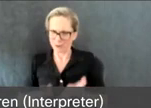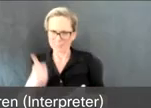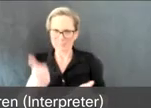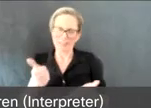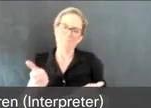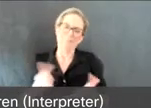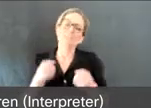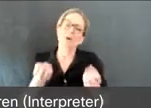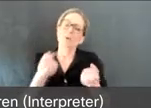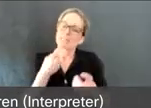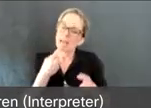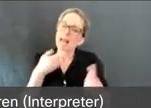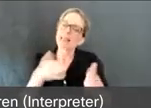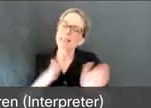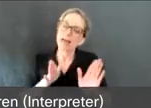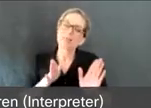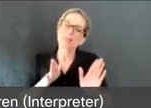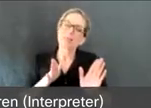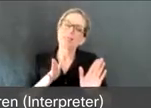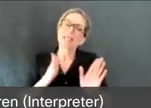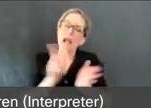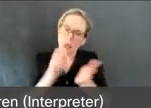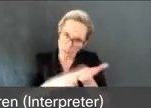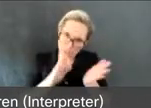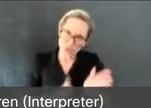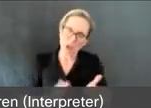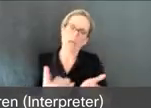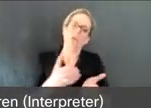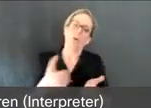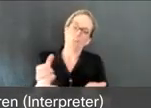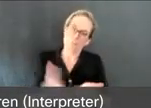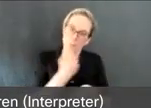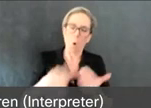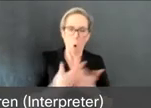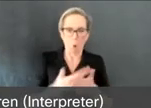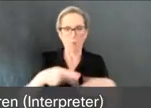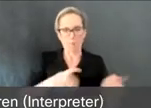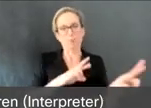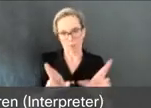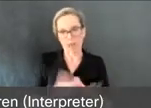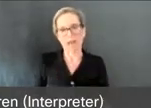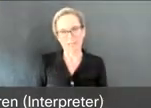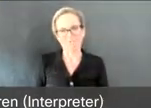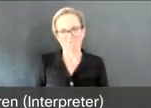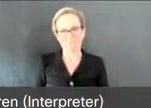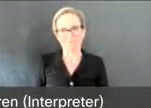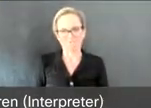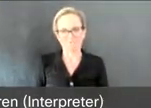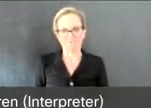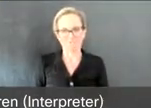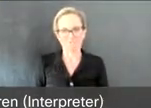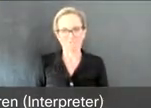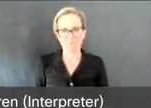say, let the homeowner pull, let the contractor pull all the permits. Maryland state law has